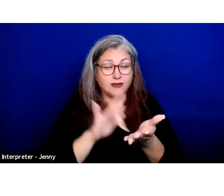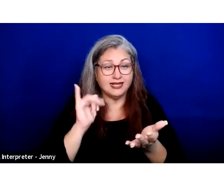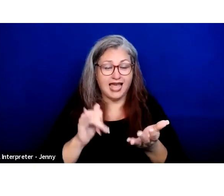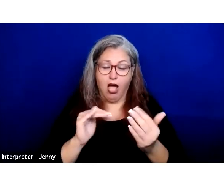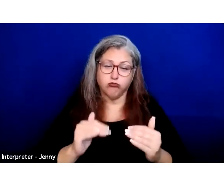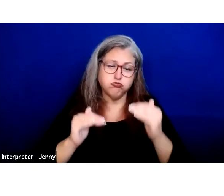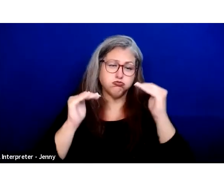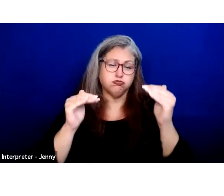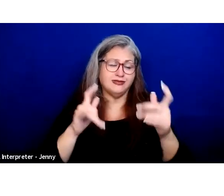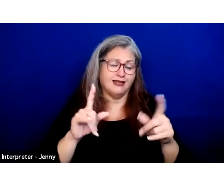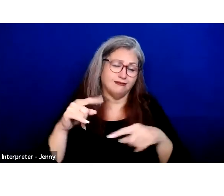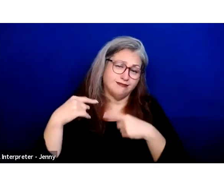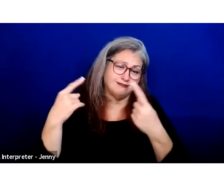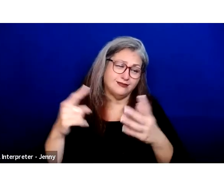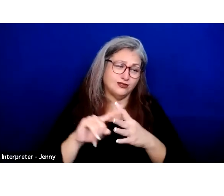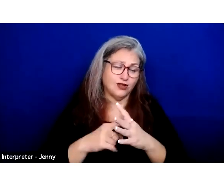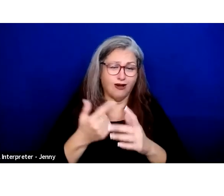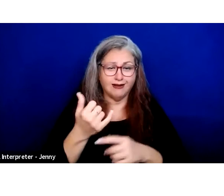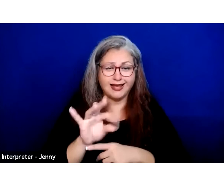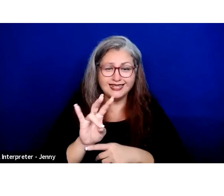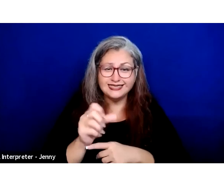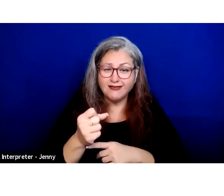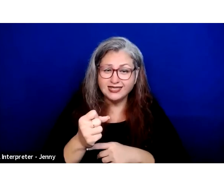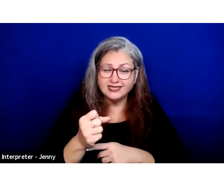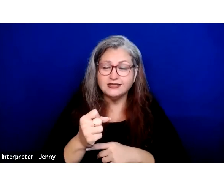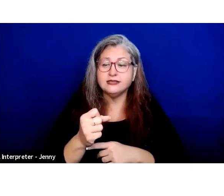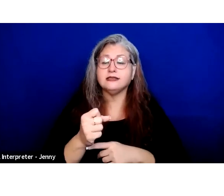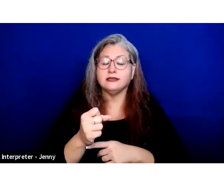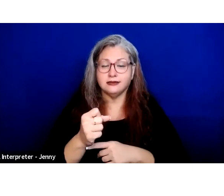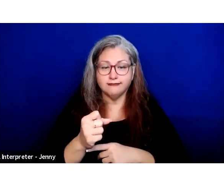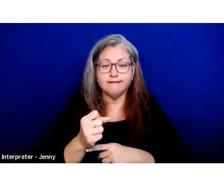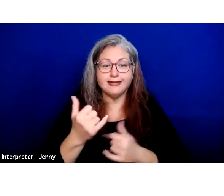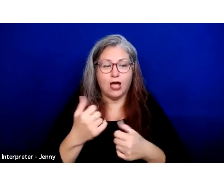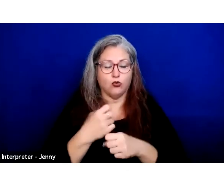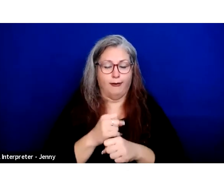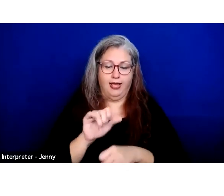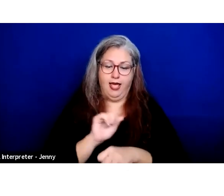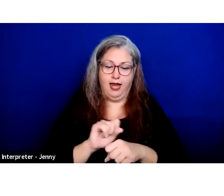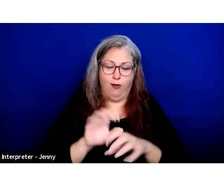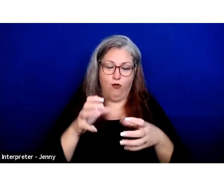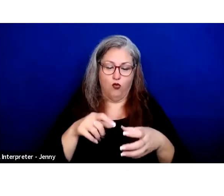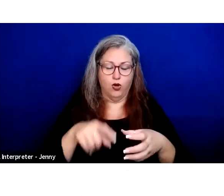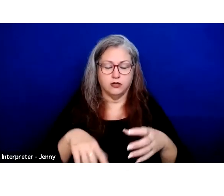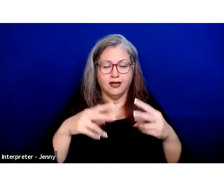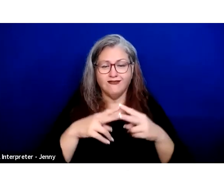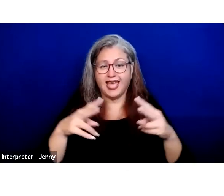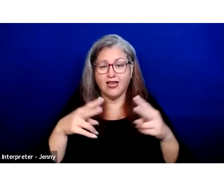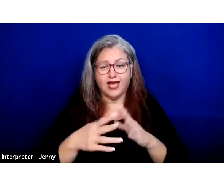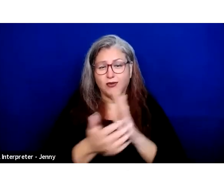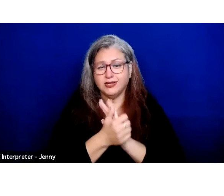has been going on since the 70s, that is now it's created this labor force that is extremely